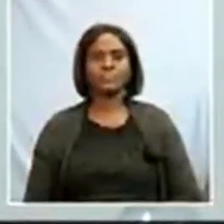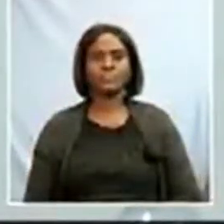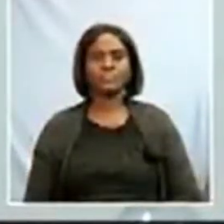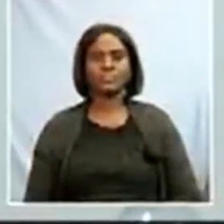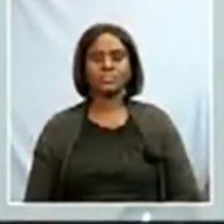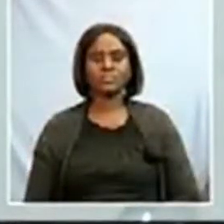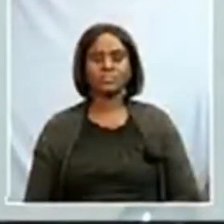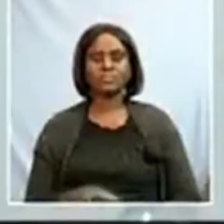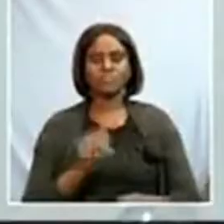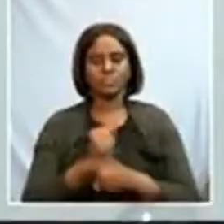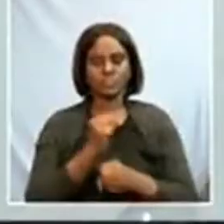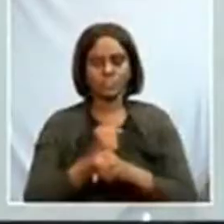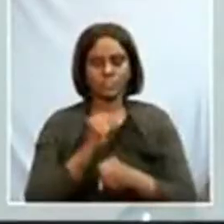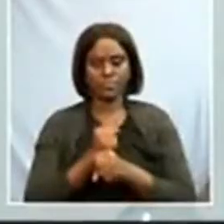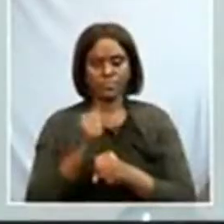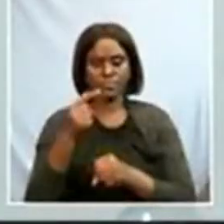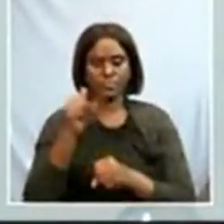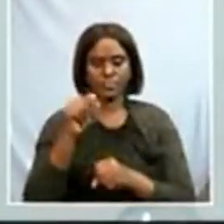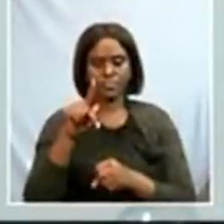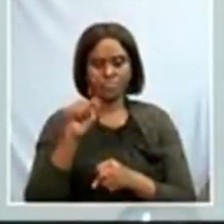Go and work on the gaps.